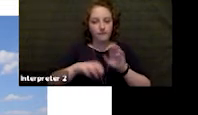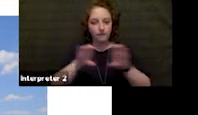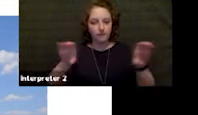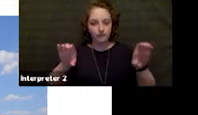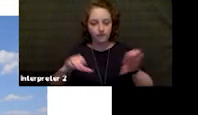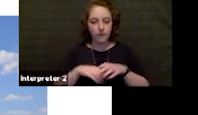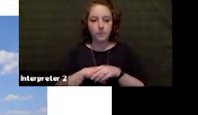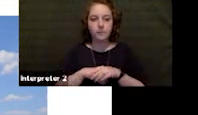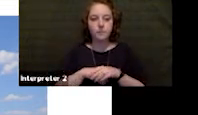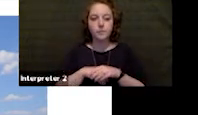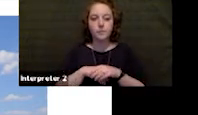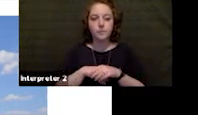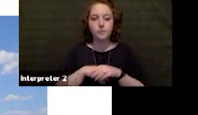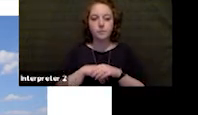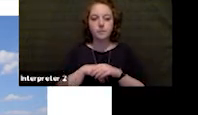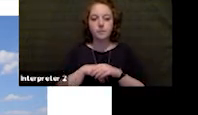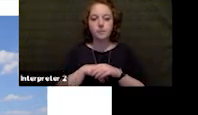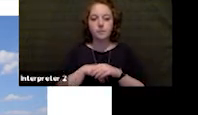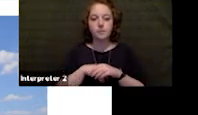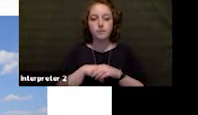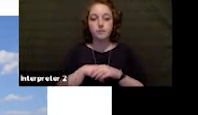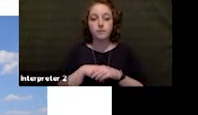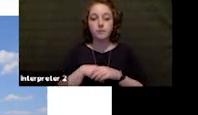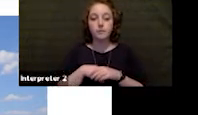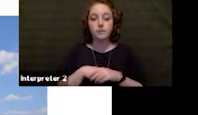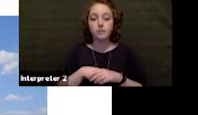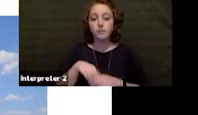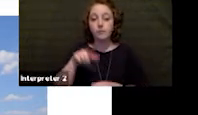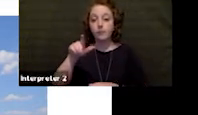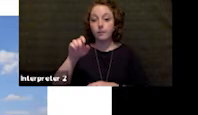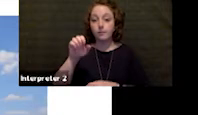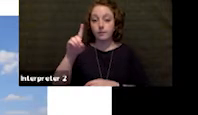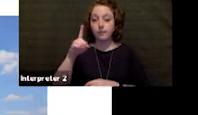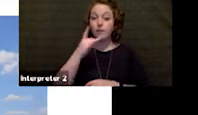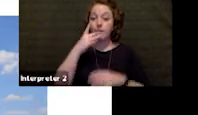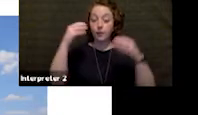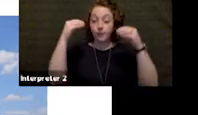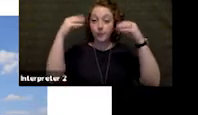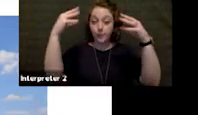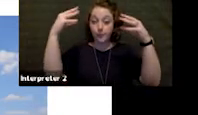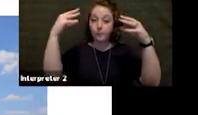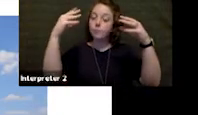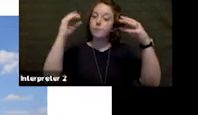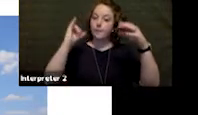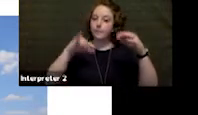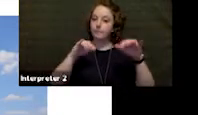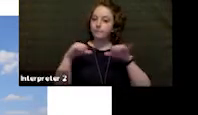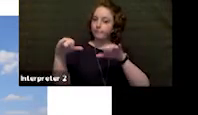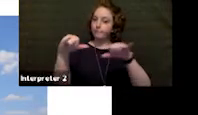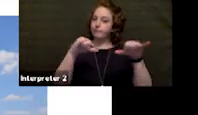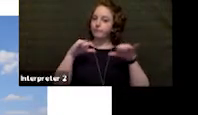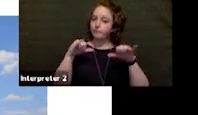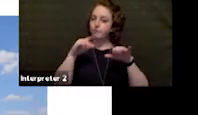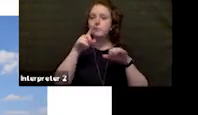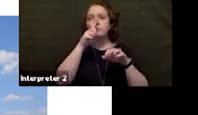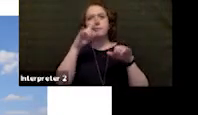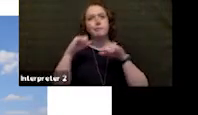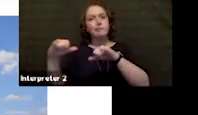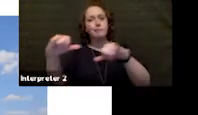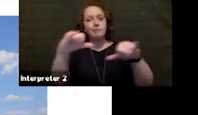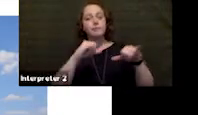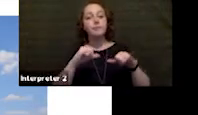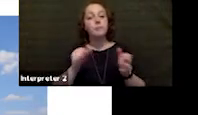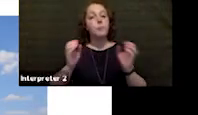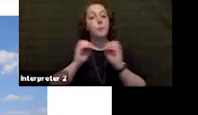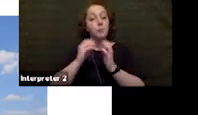Electrical LED lighting is becoming pretty much a standard now across the board, and that does cost more, but we have seen LEDs come down